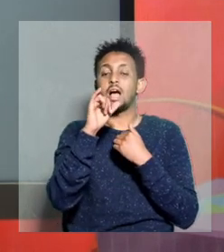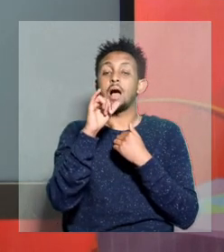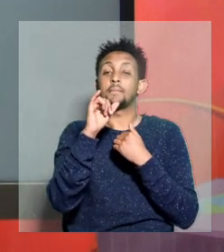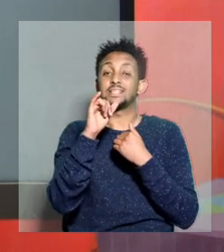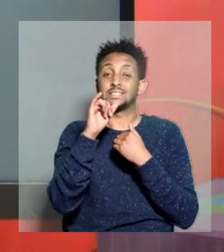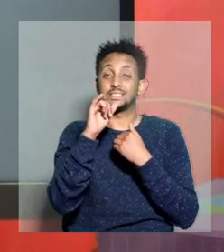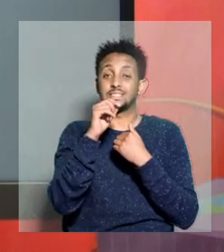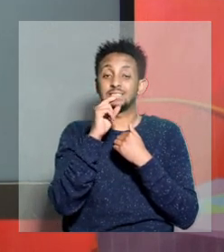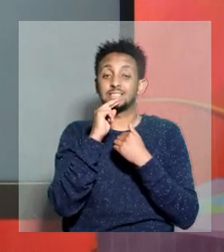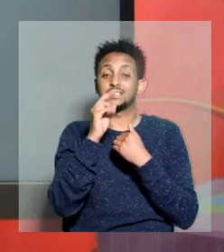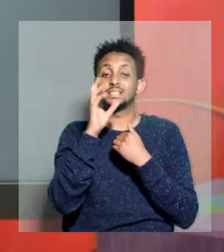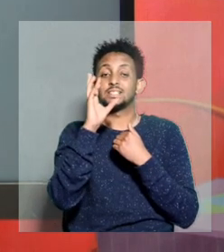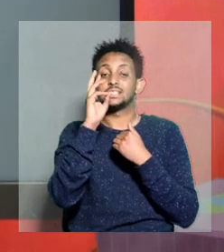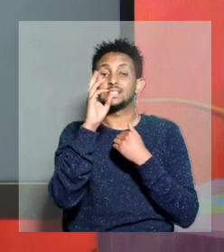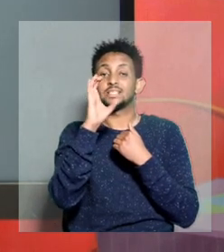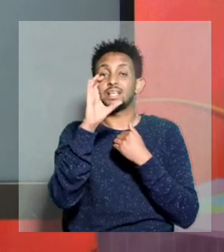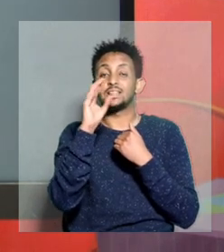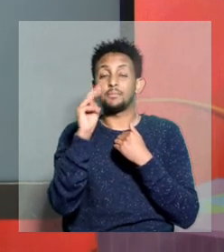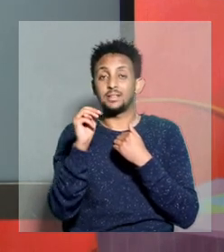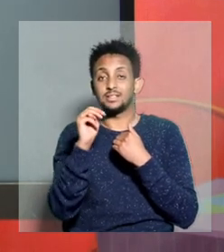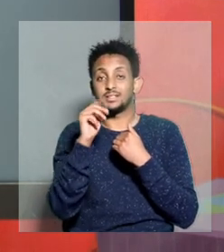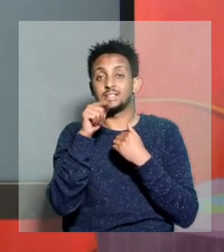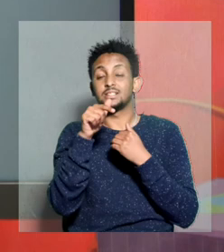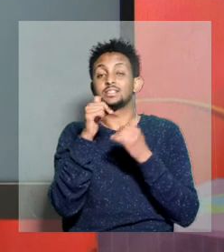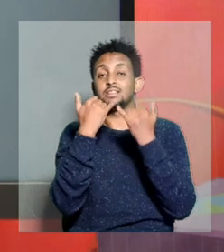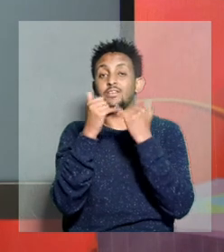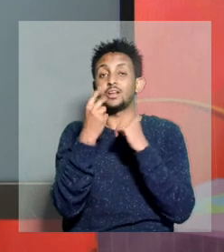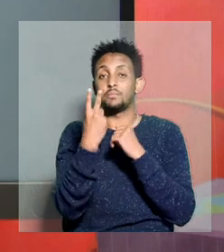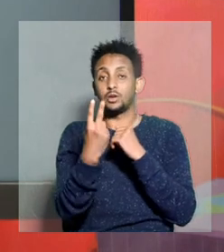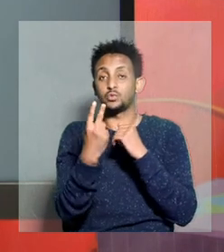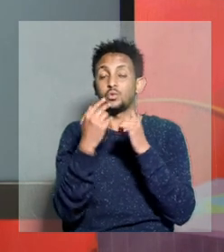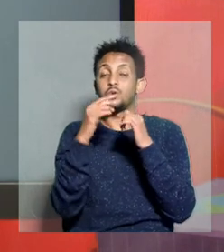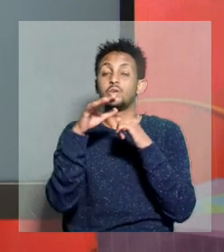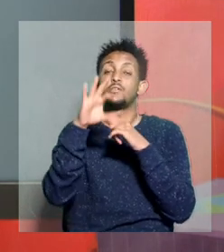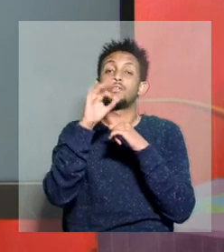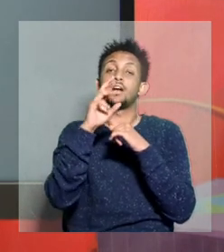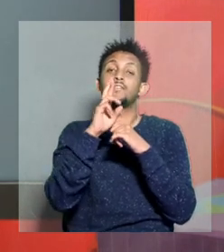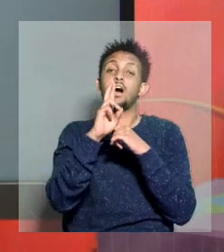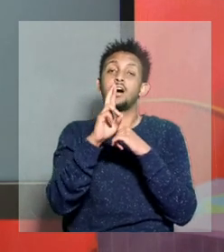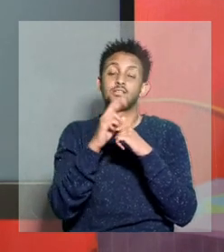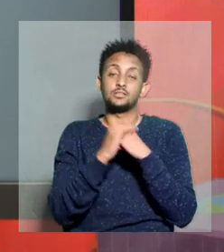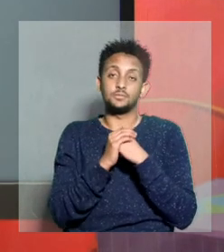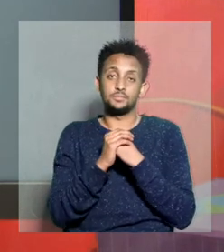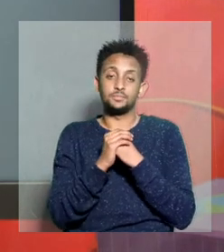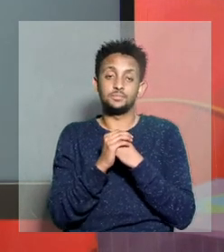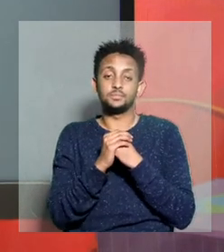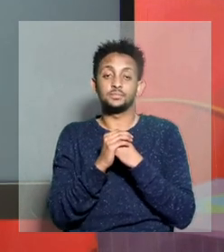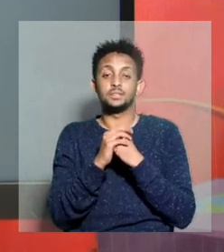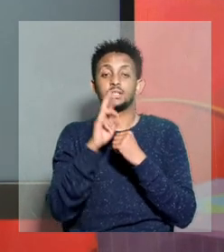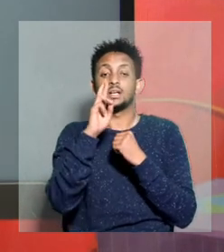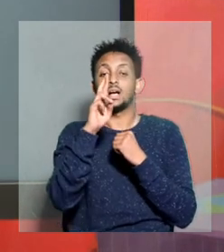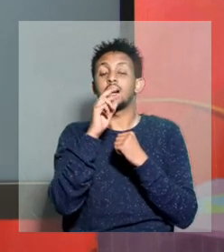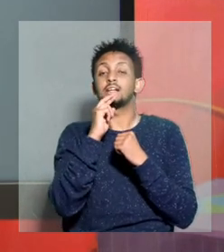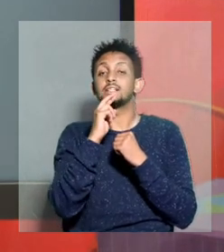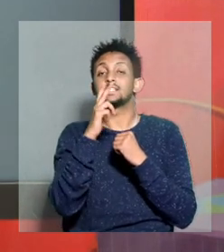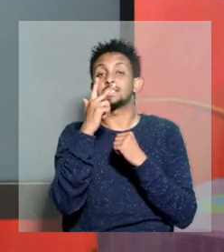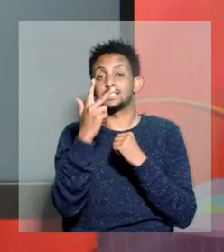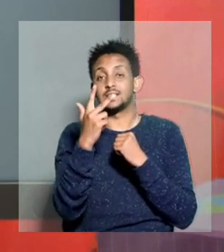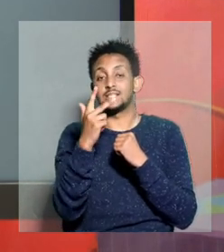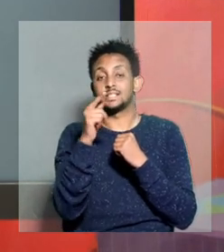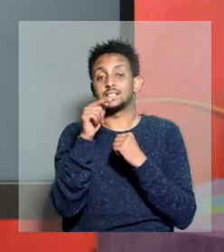the diameter. So when you are divided by 2, you can find the radius r. And the radius r is